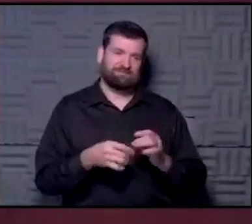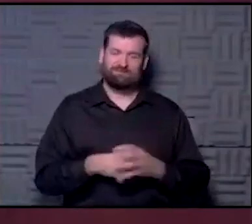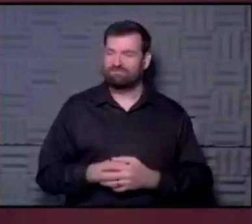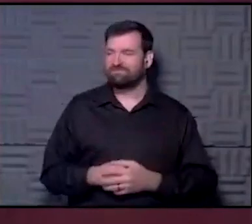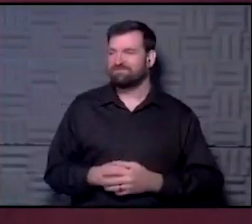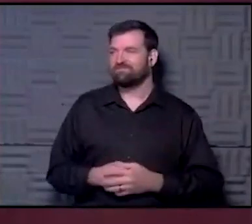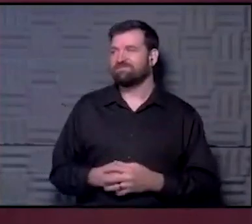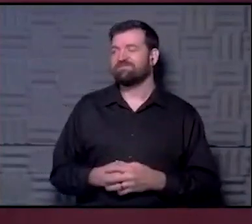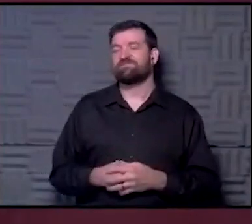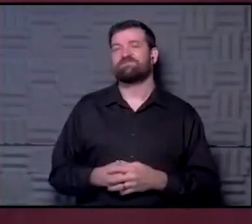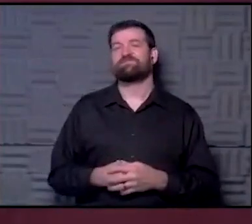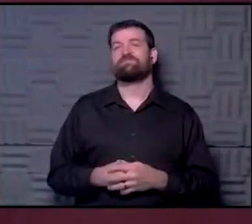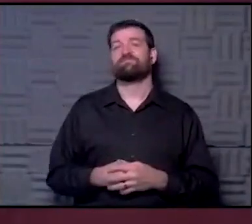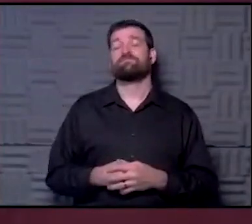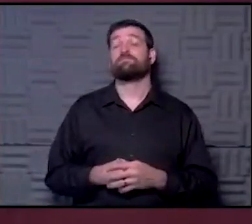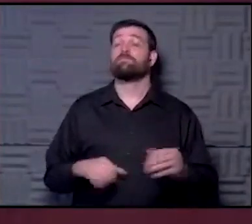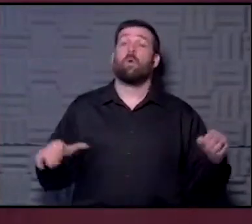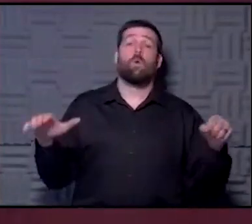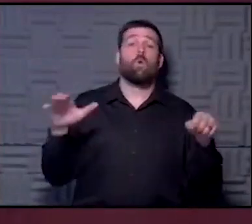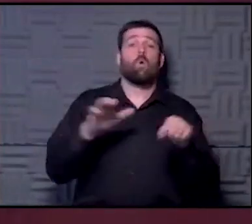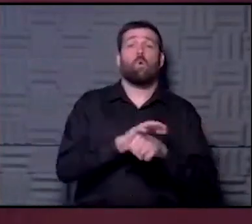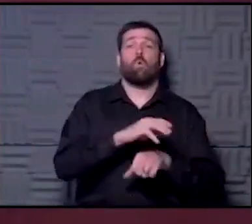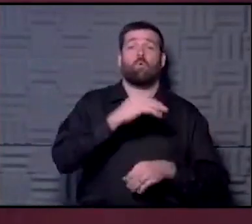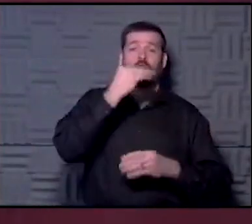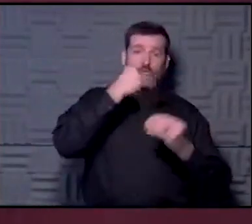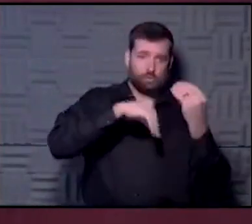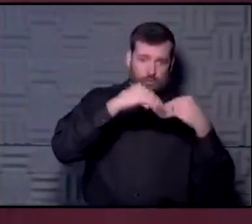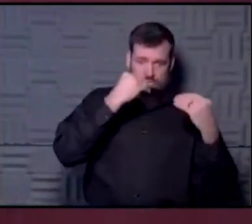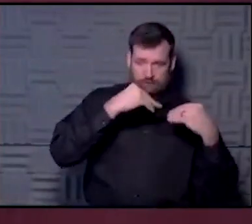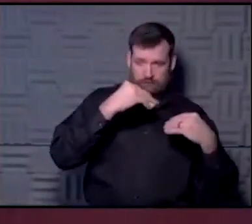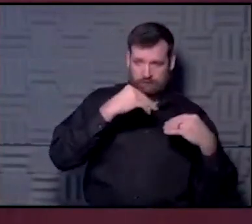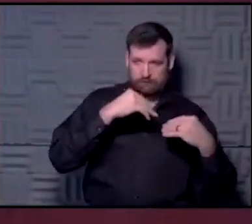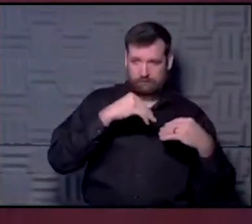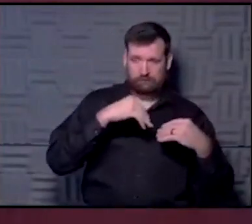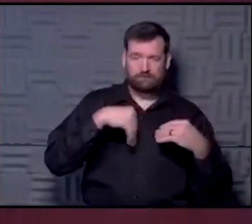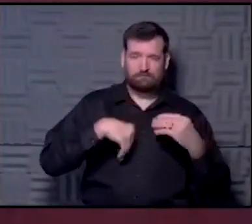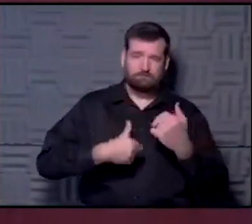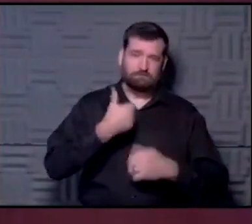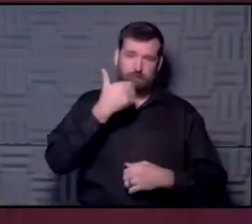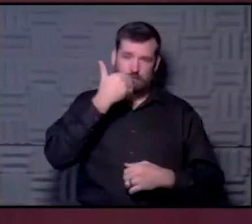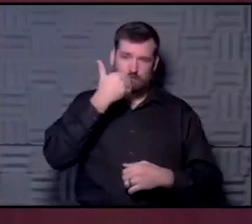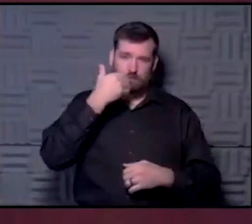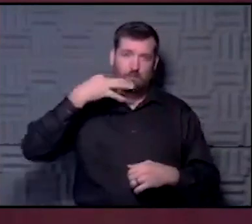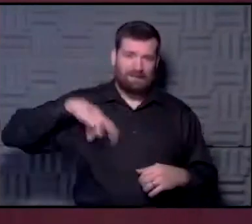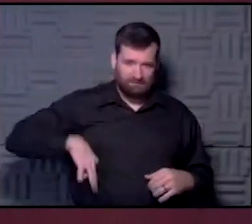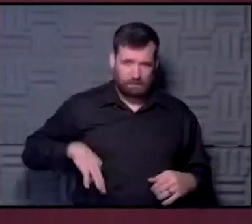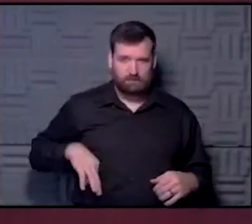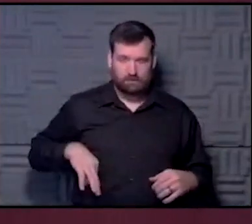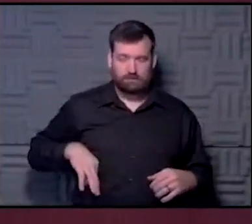ammunition. Whole foods are definitely going to benefit us greater.